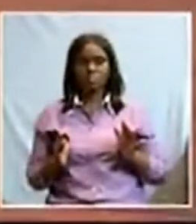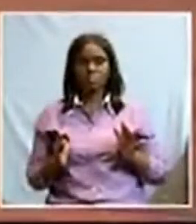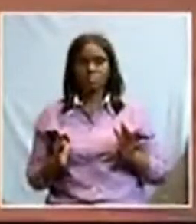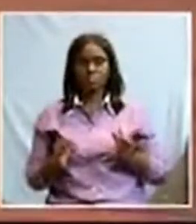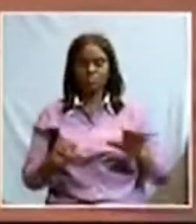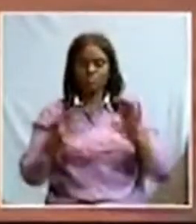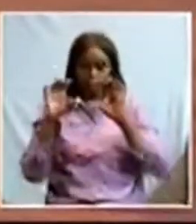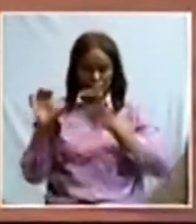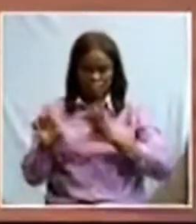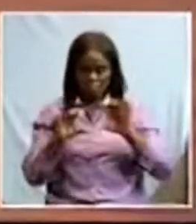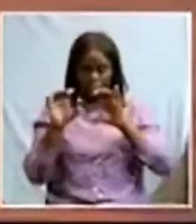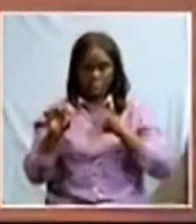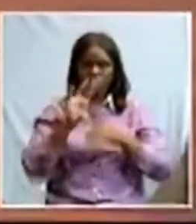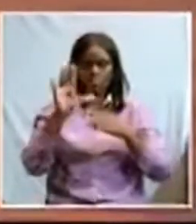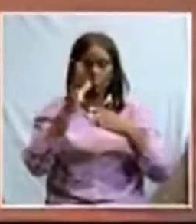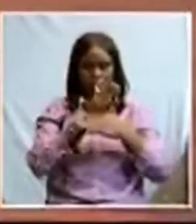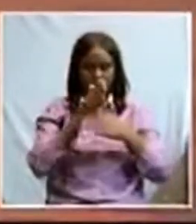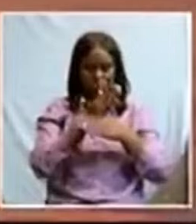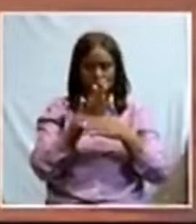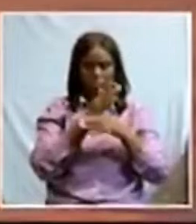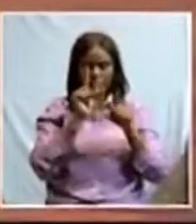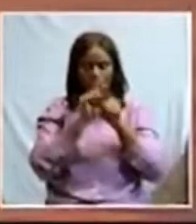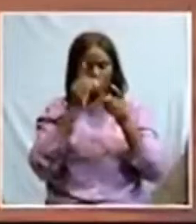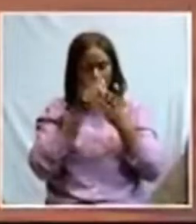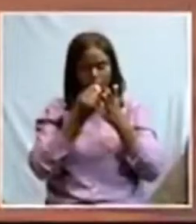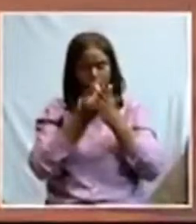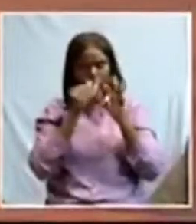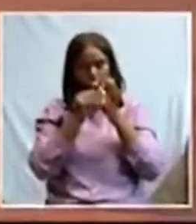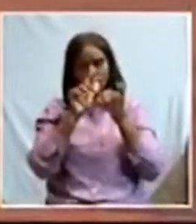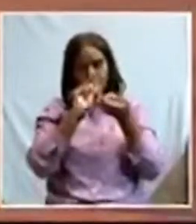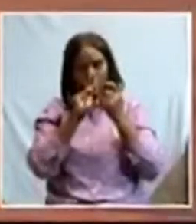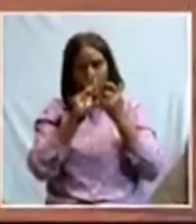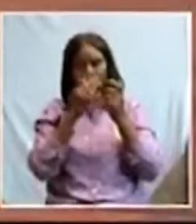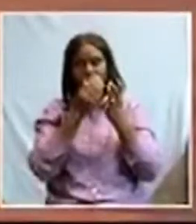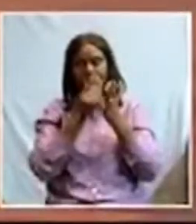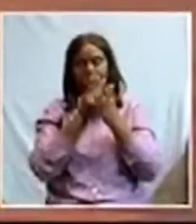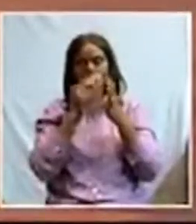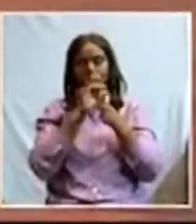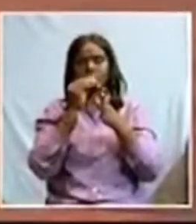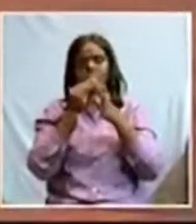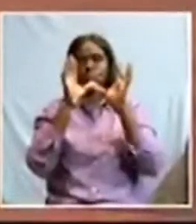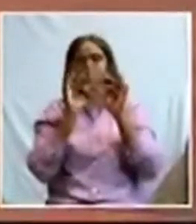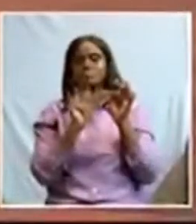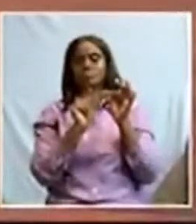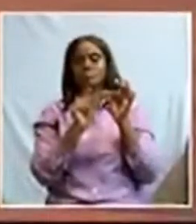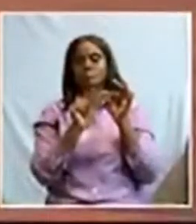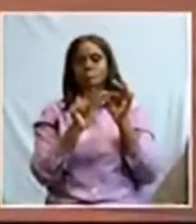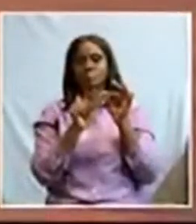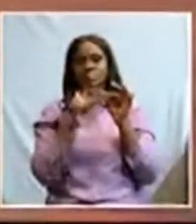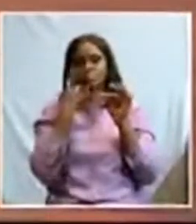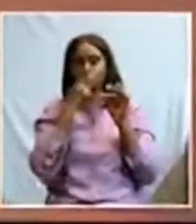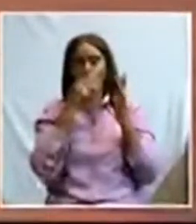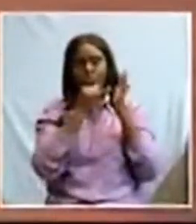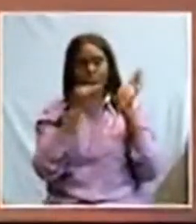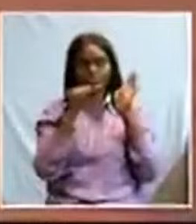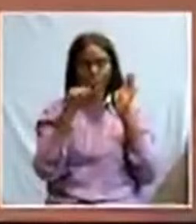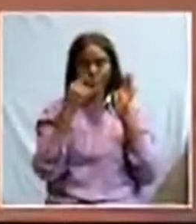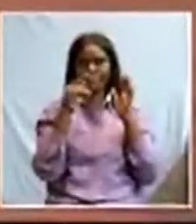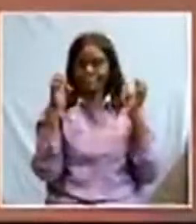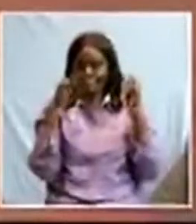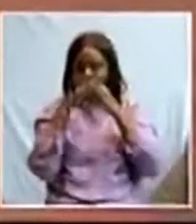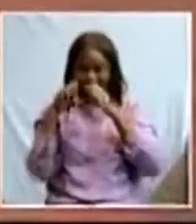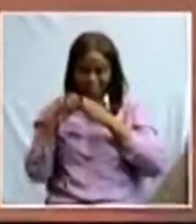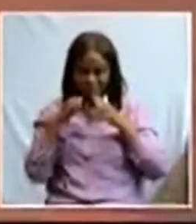their business and then they pay, they bring the money into the revolving fund account. Who identifies? Does the